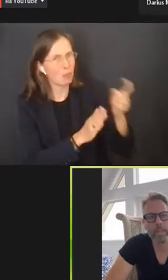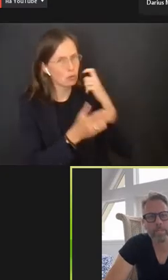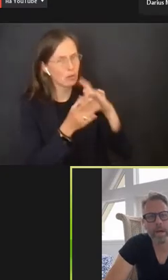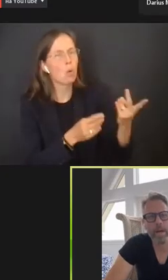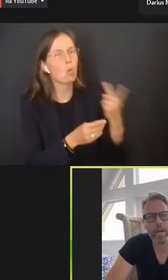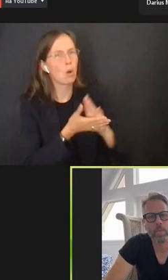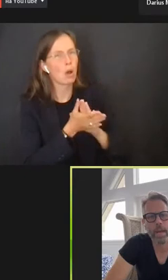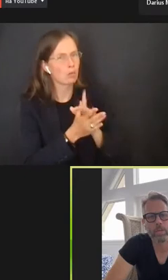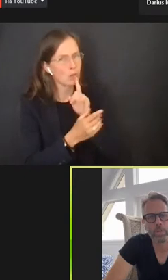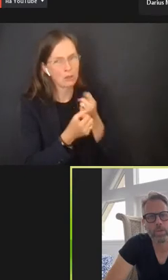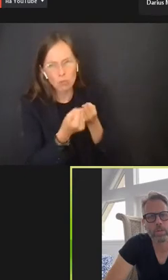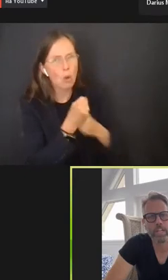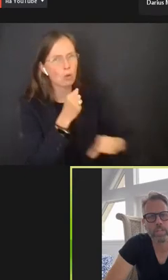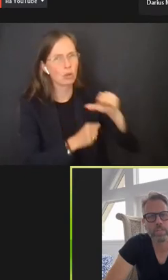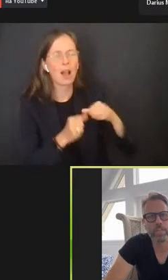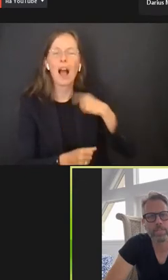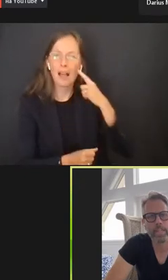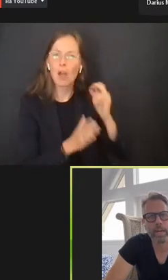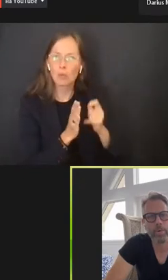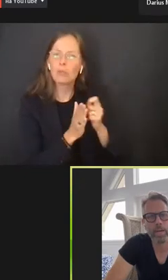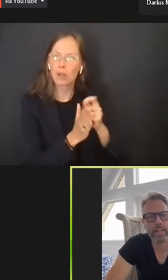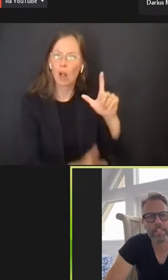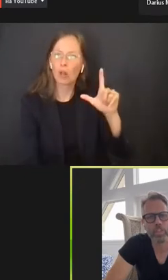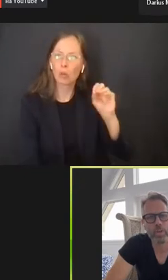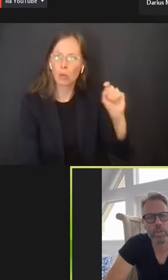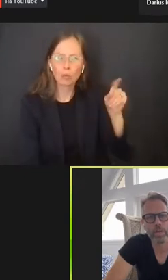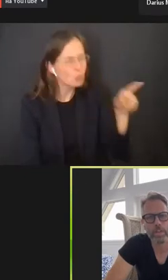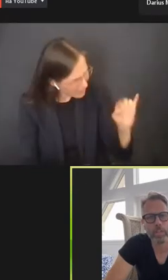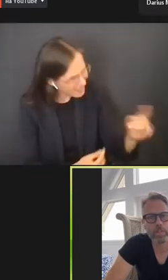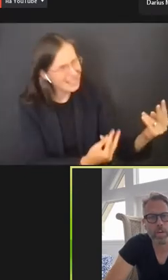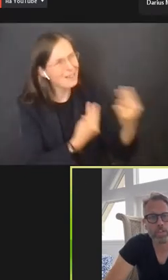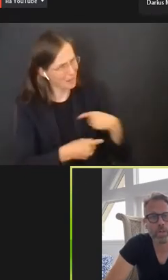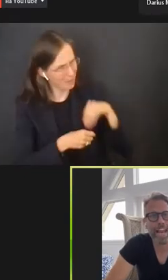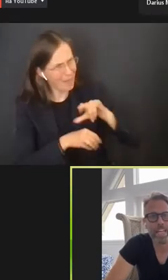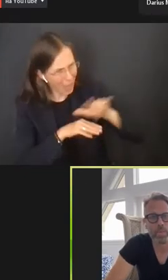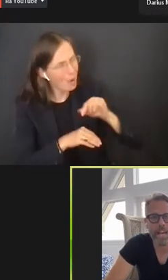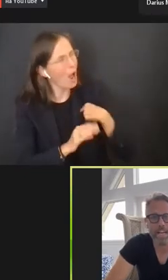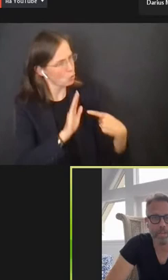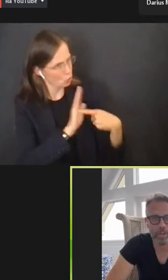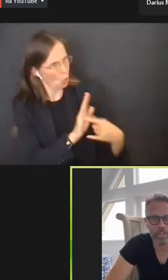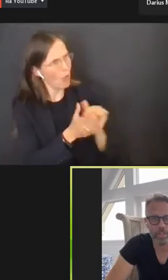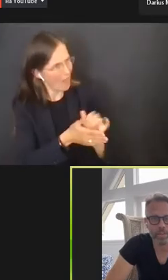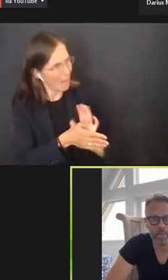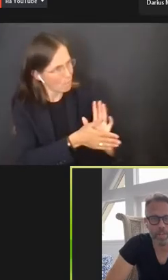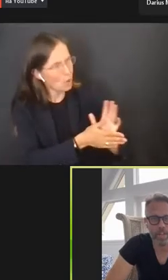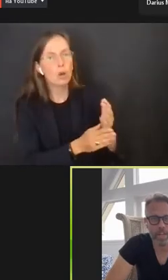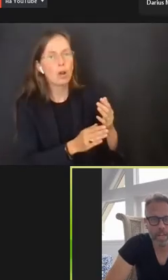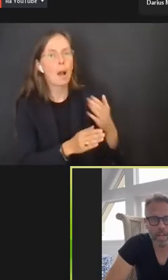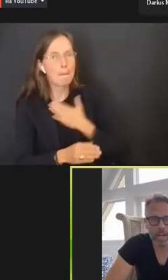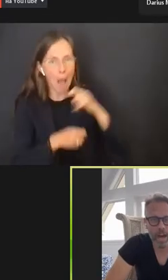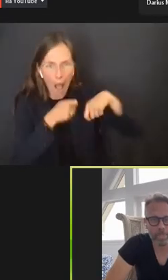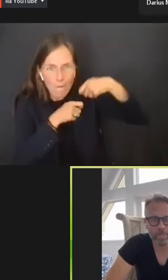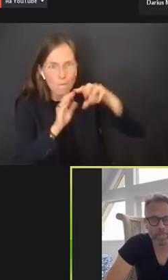point, around Loot, and you did visit me in the airport and I did show you that footage before I showed anyone any footage for that movie.